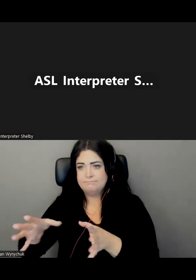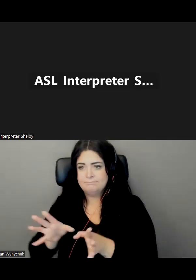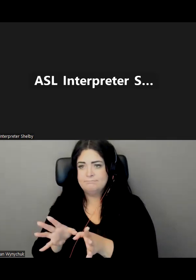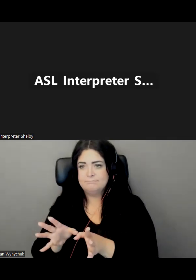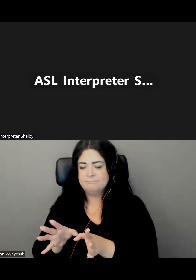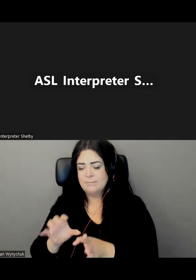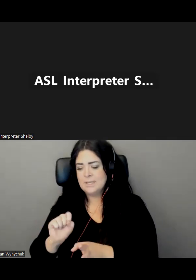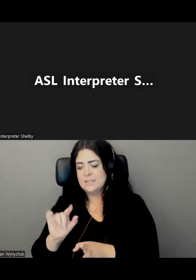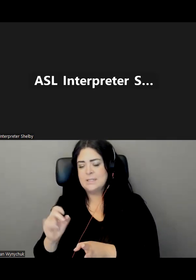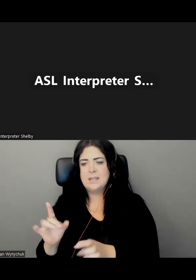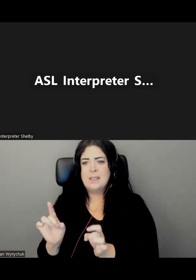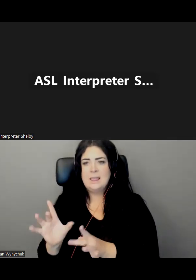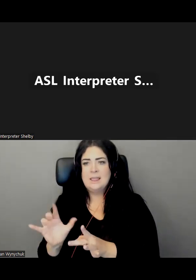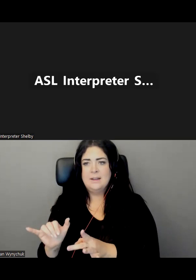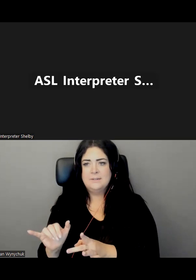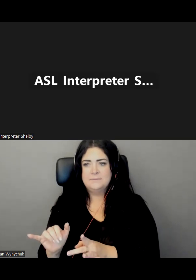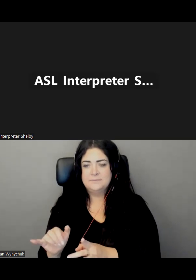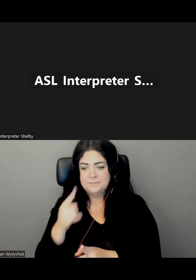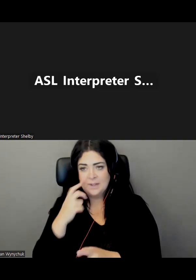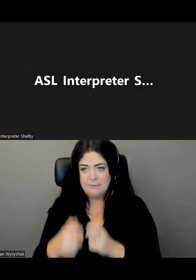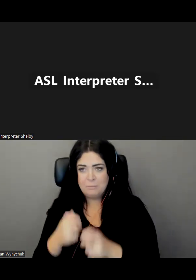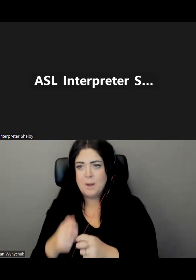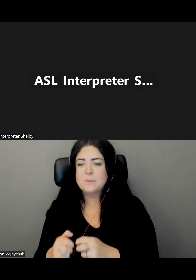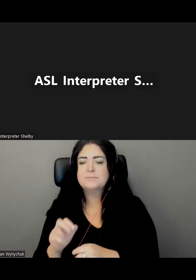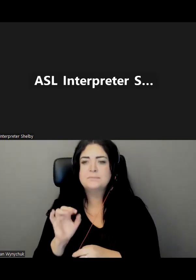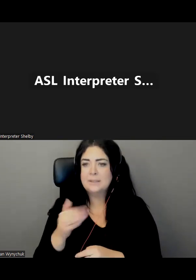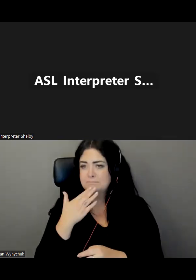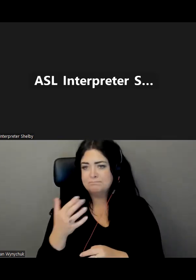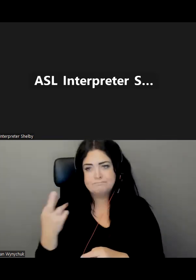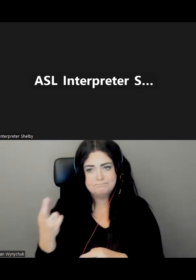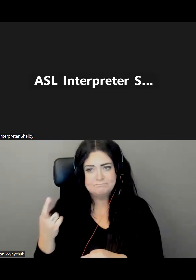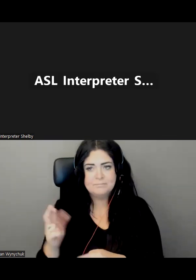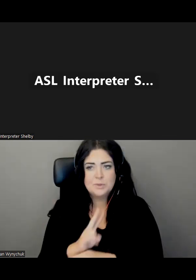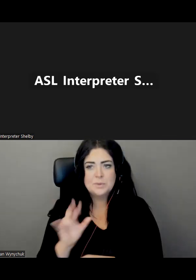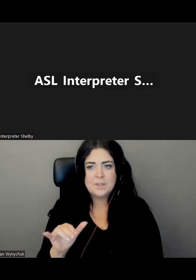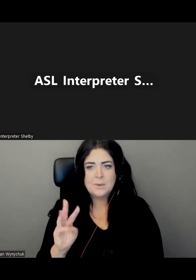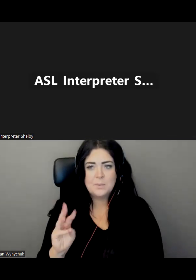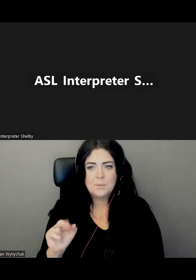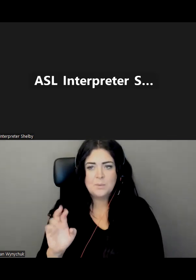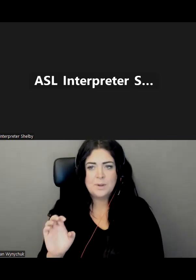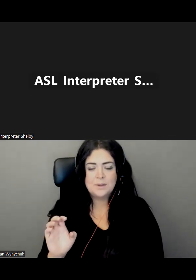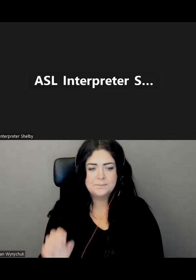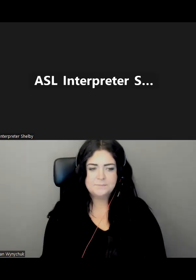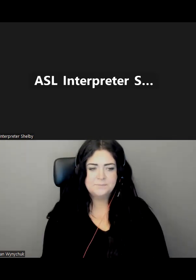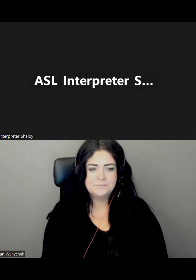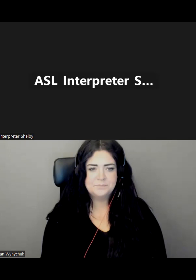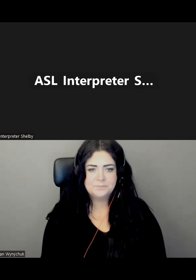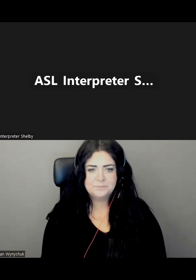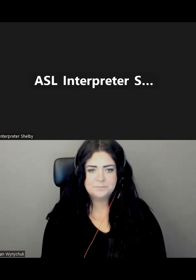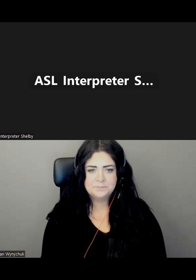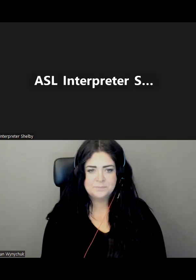absolutely hate it. So if anybody has slug issues, copper wire is your best friend. But other than that, I would